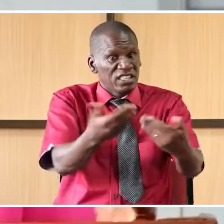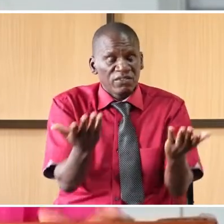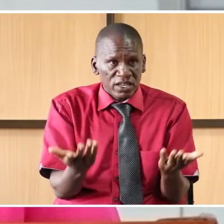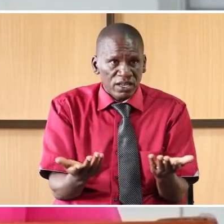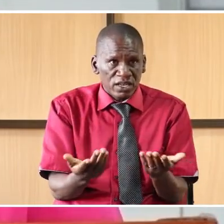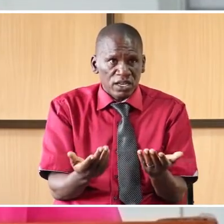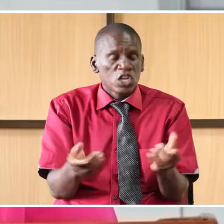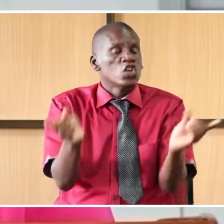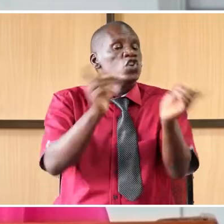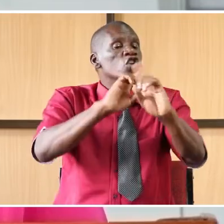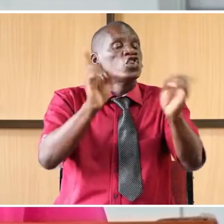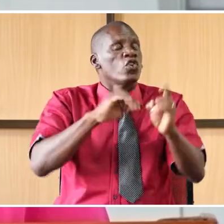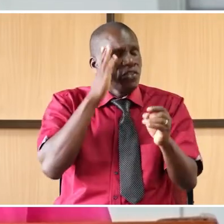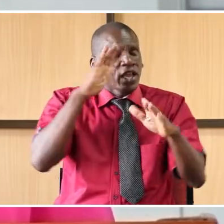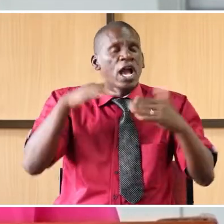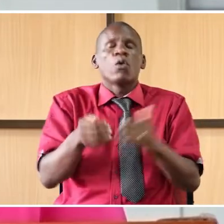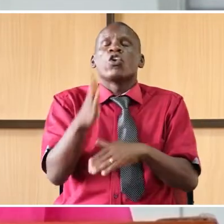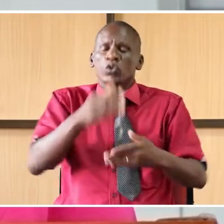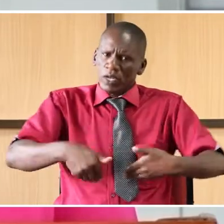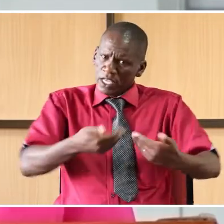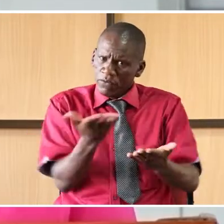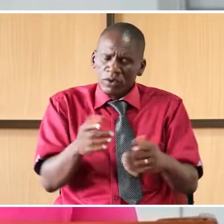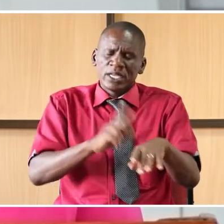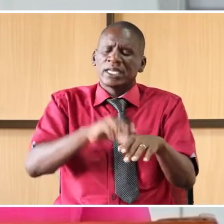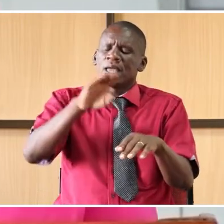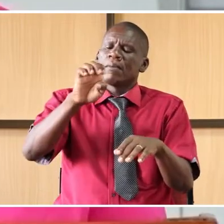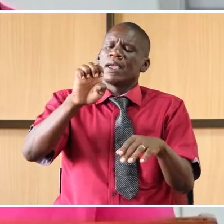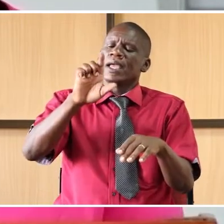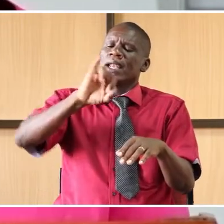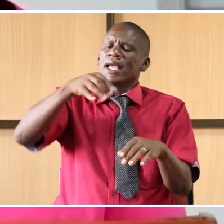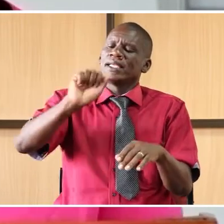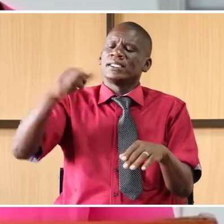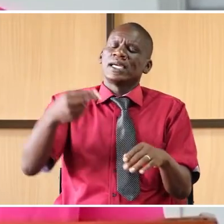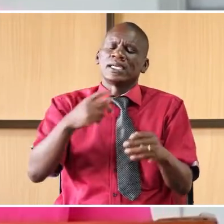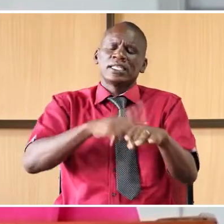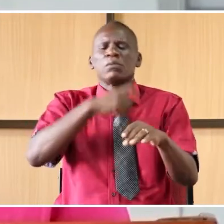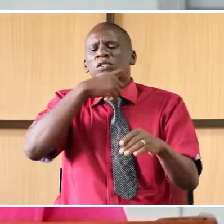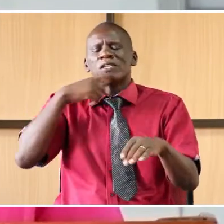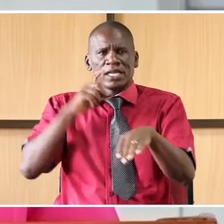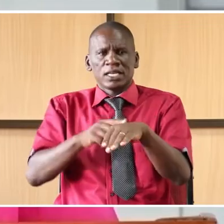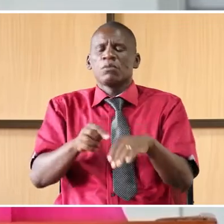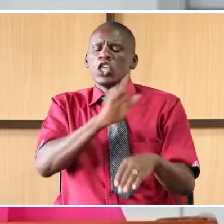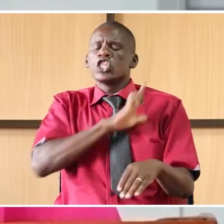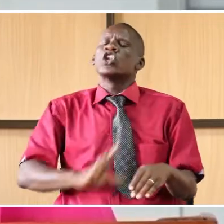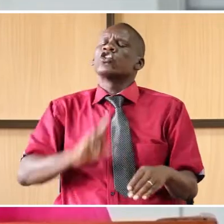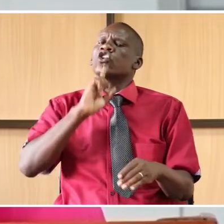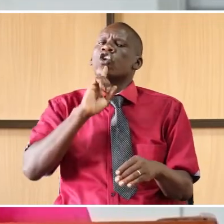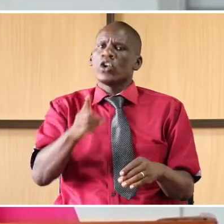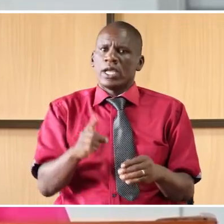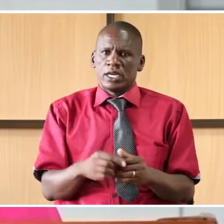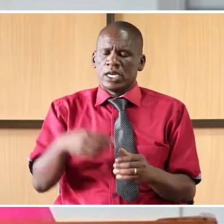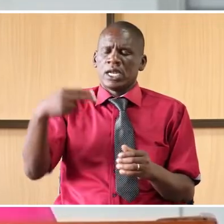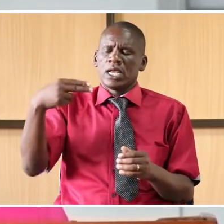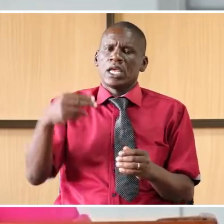not, you don't have to think of how God will. When Elijah, when there was famine, the Lord commanded the